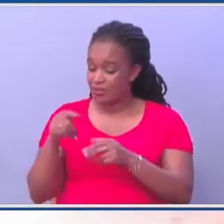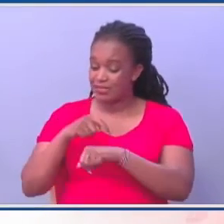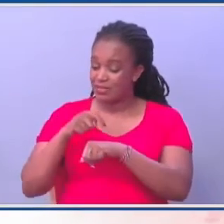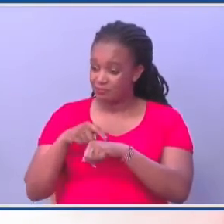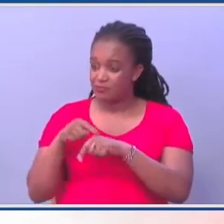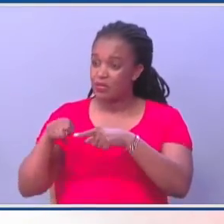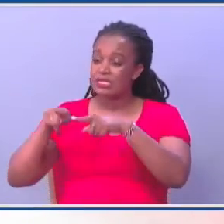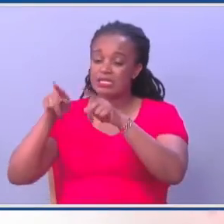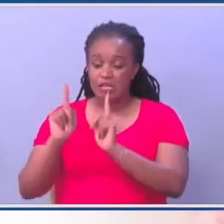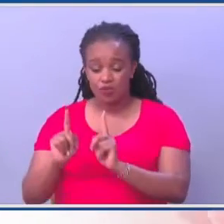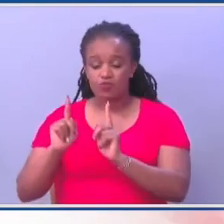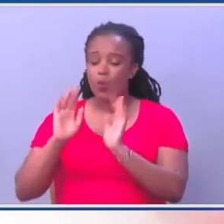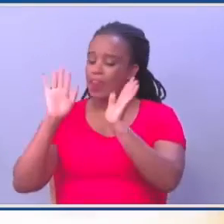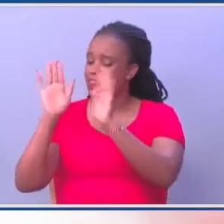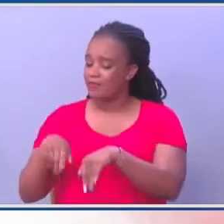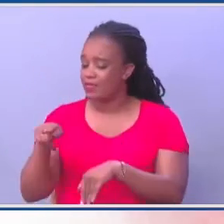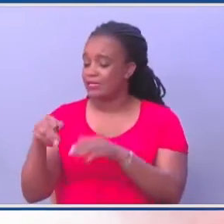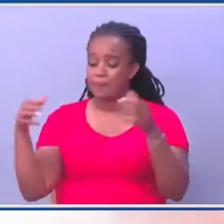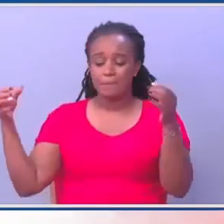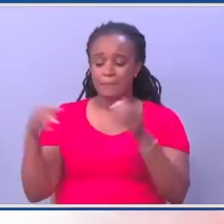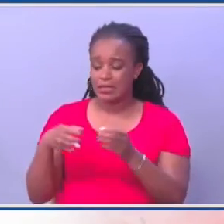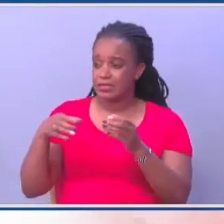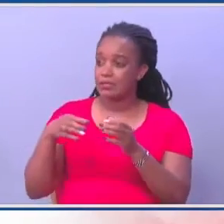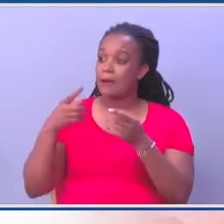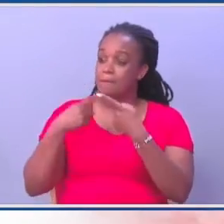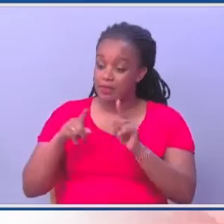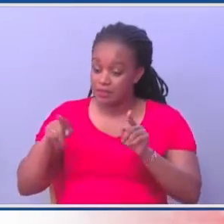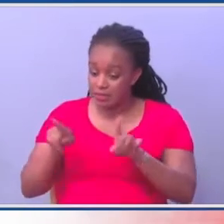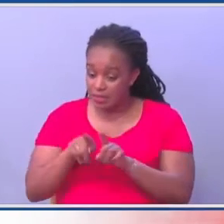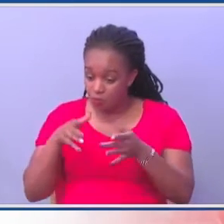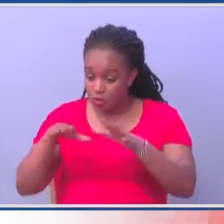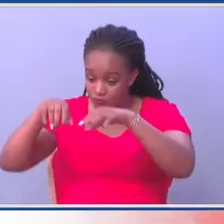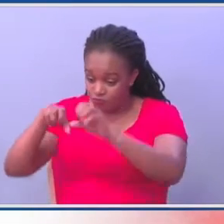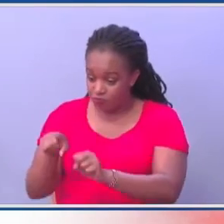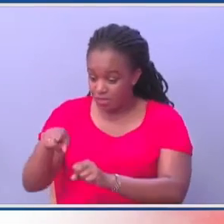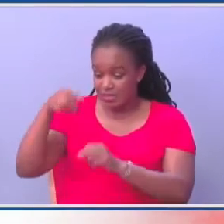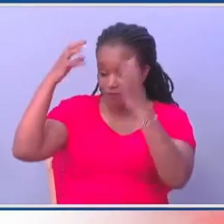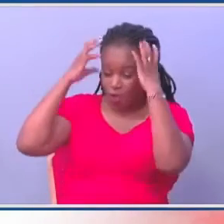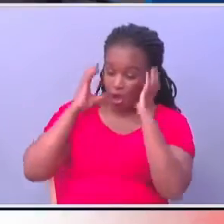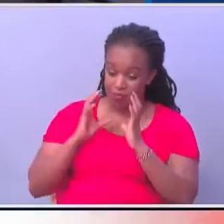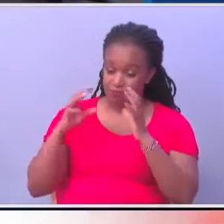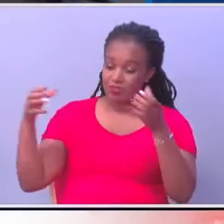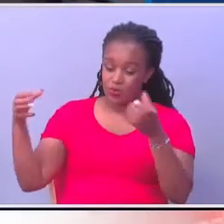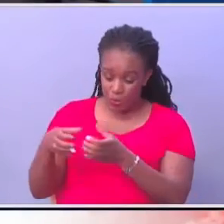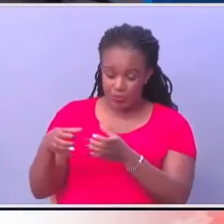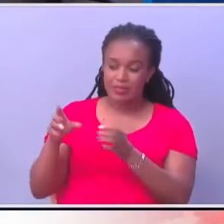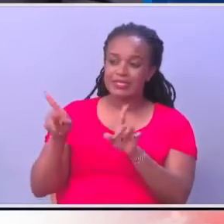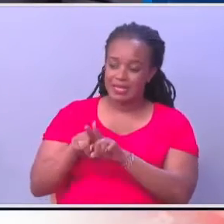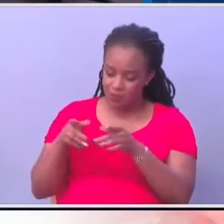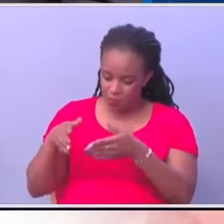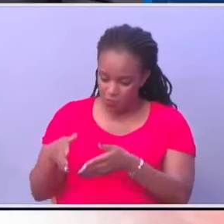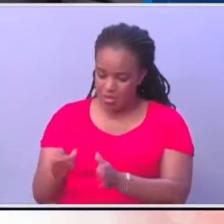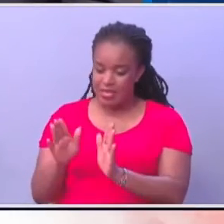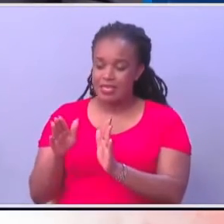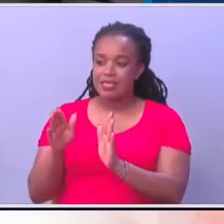it a coup, he can call it whatever he wants to, but the same way he took over is the same way he's going to leave. Mheshimiwa Eseli Simiyu, given